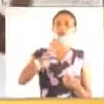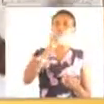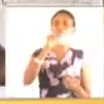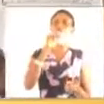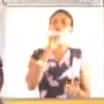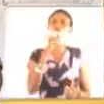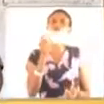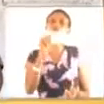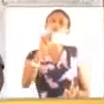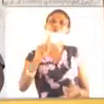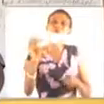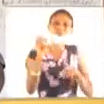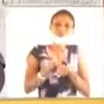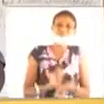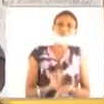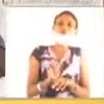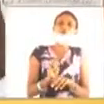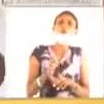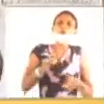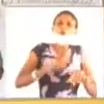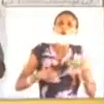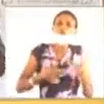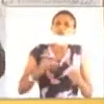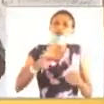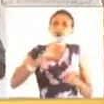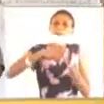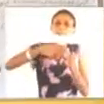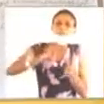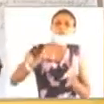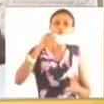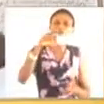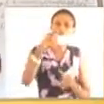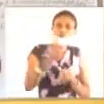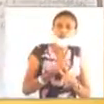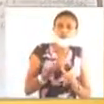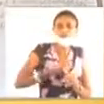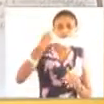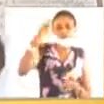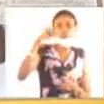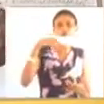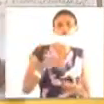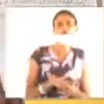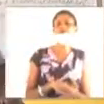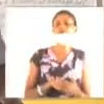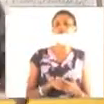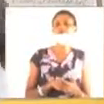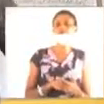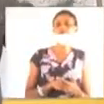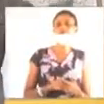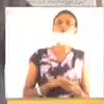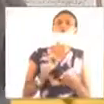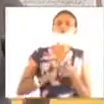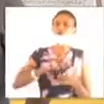without doing anything. And when you ask him, please let others do the work, I'm not the only one that